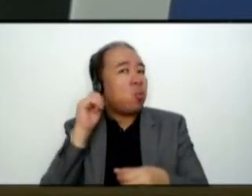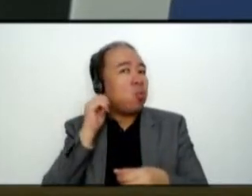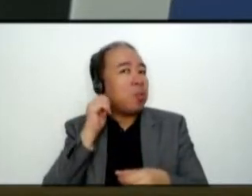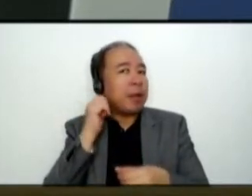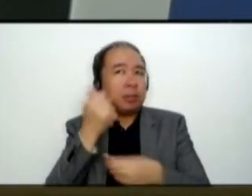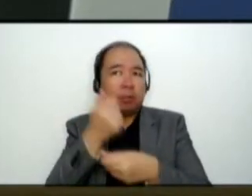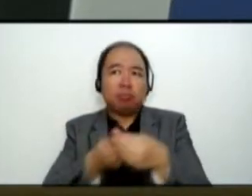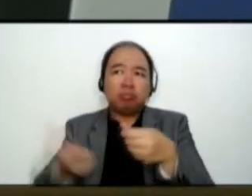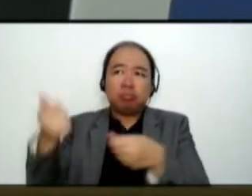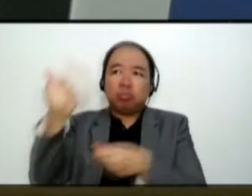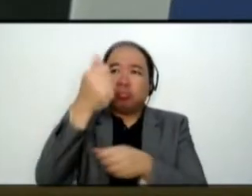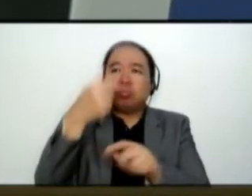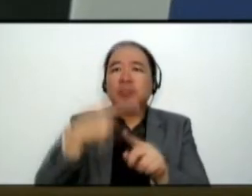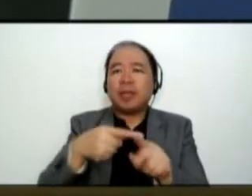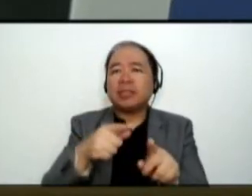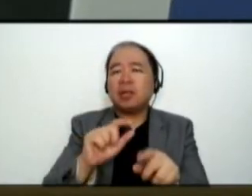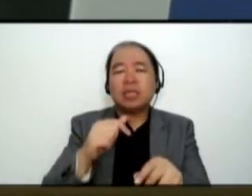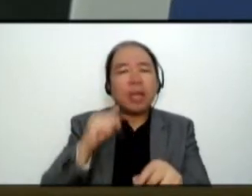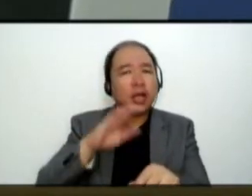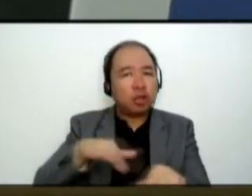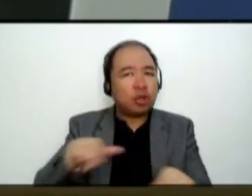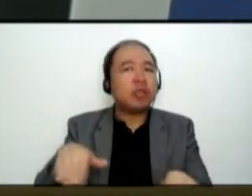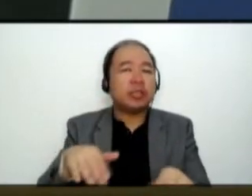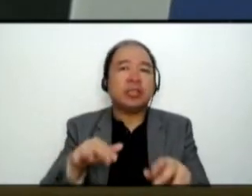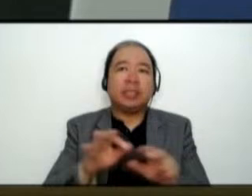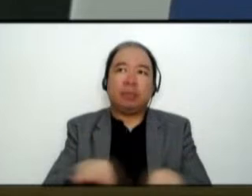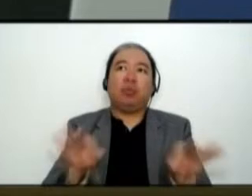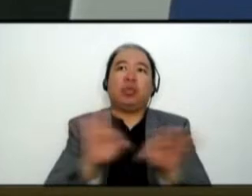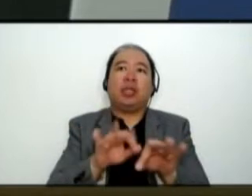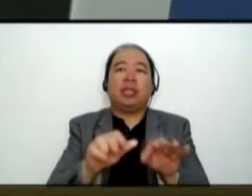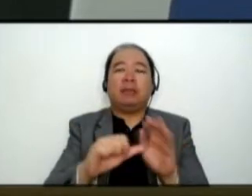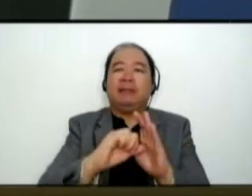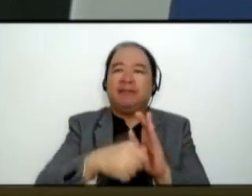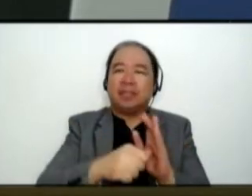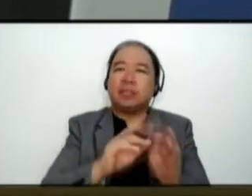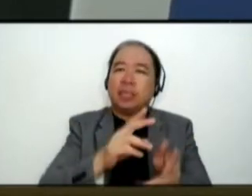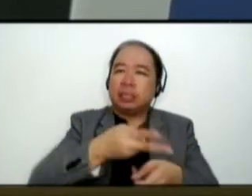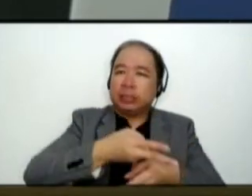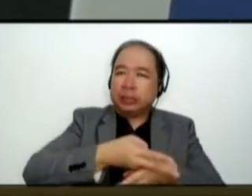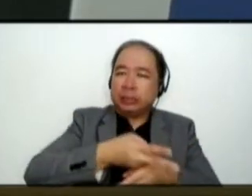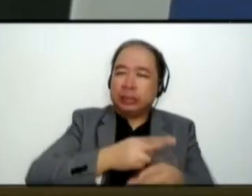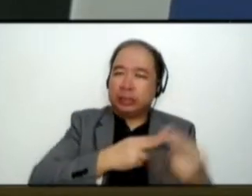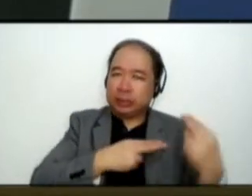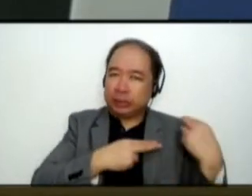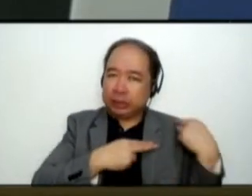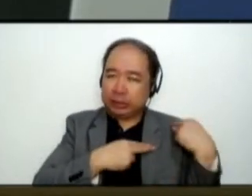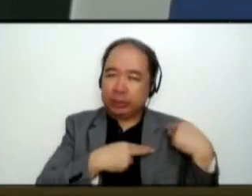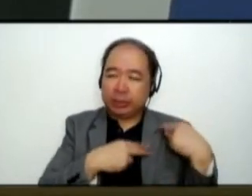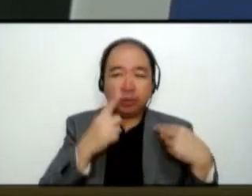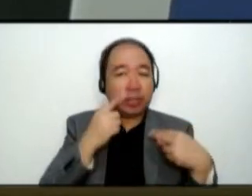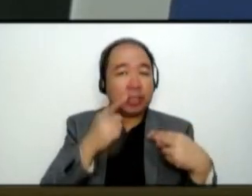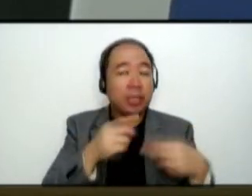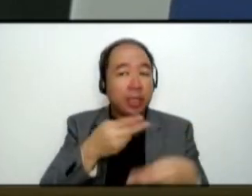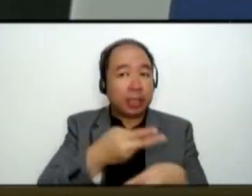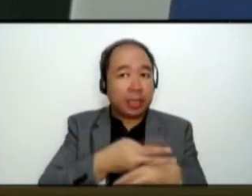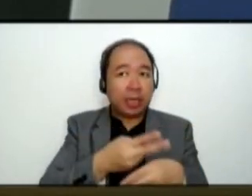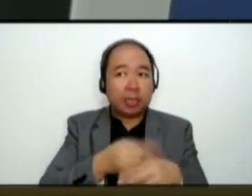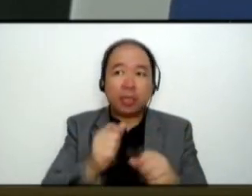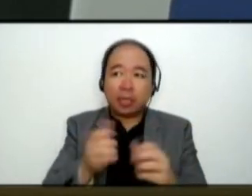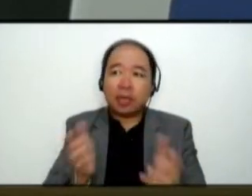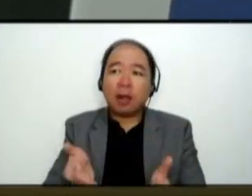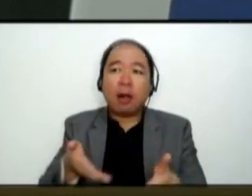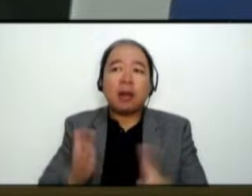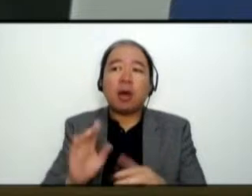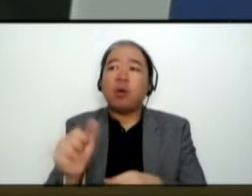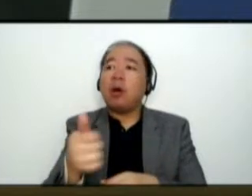work cannot be emphasized enough. The care they do enables other members of the family to engage in decent